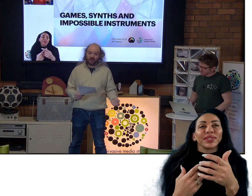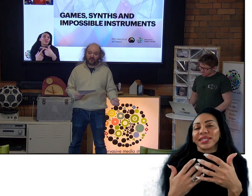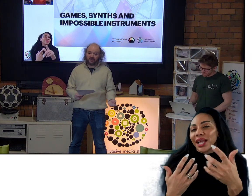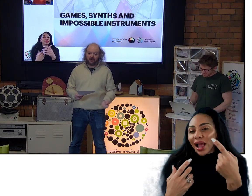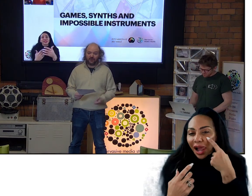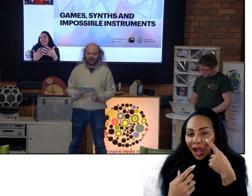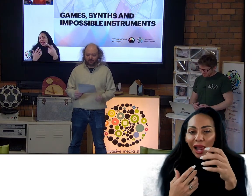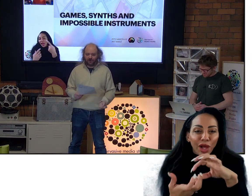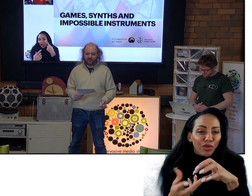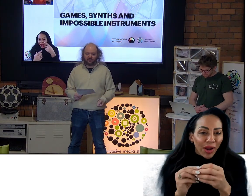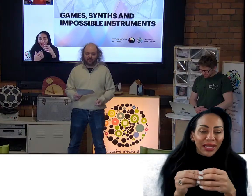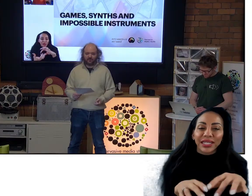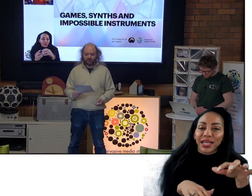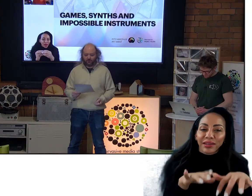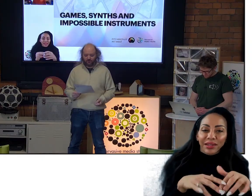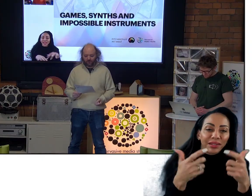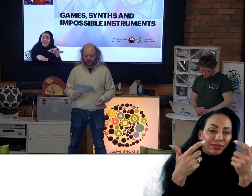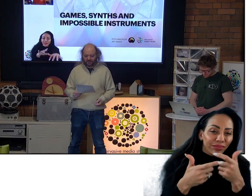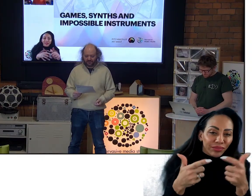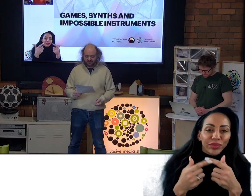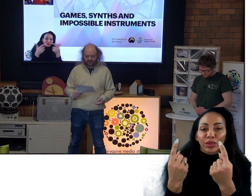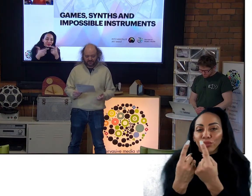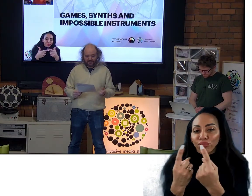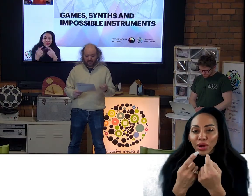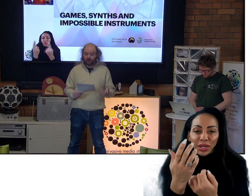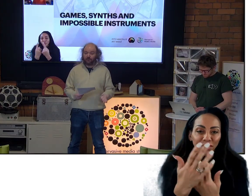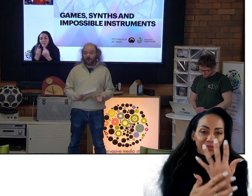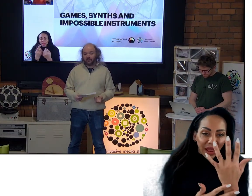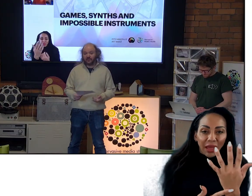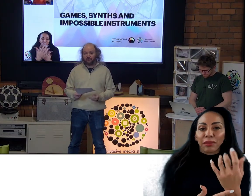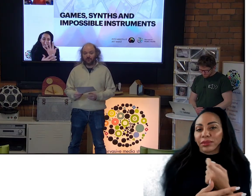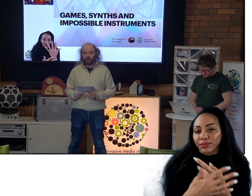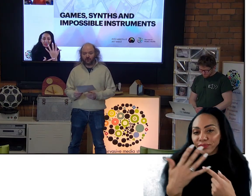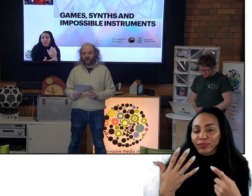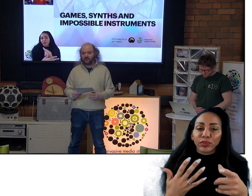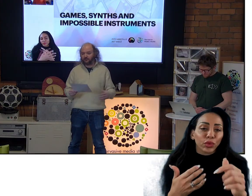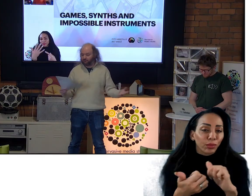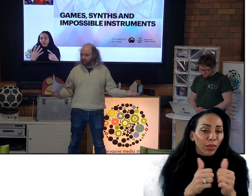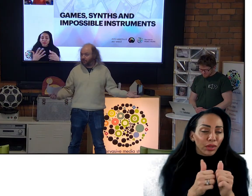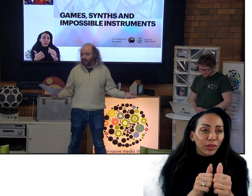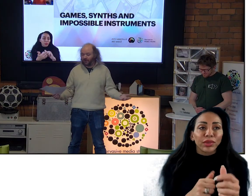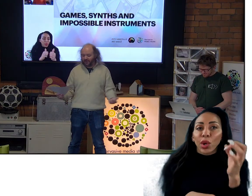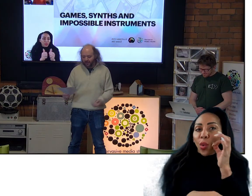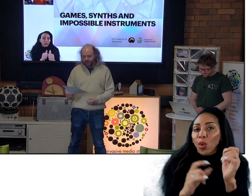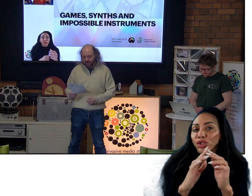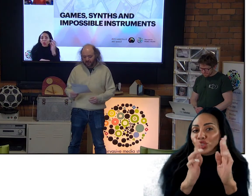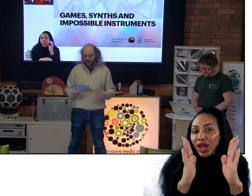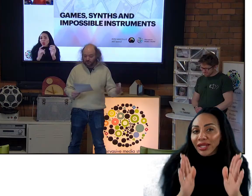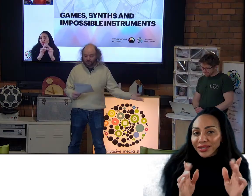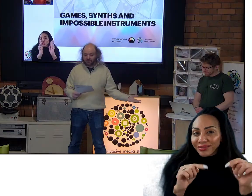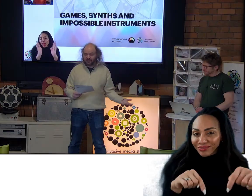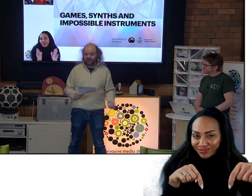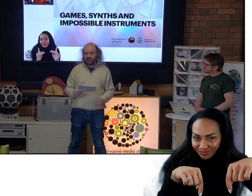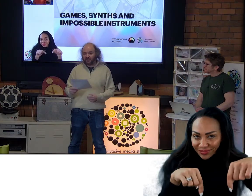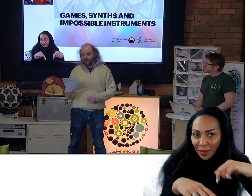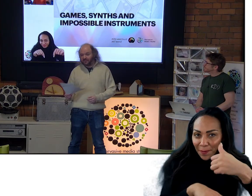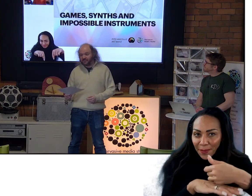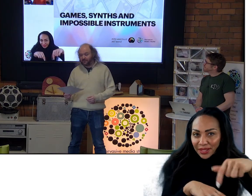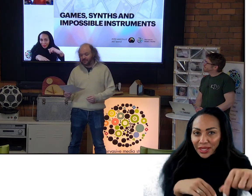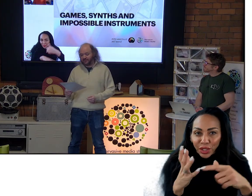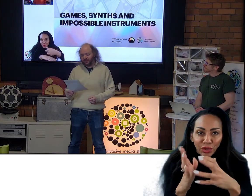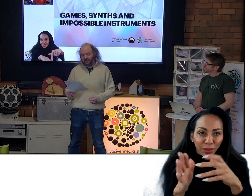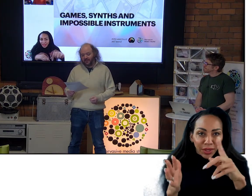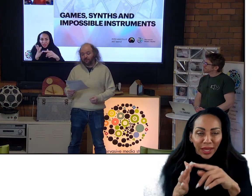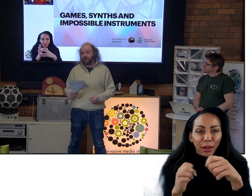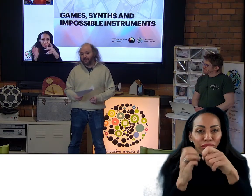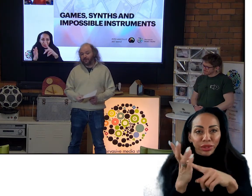from comedy to coding and product development to performance art. And we're a partnership between Watershed, where we are right now, UE Bristol and the University